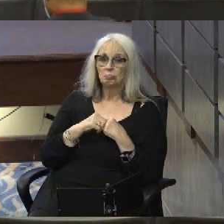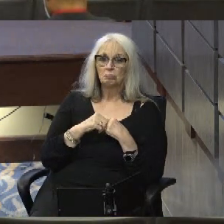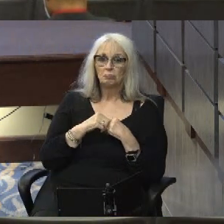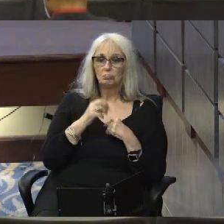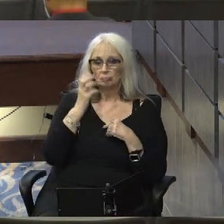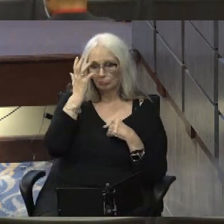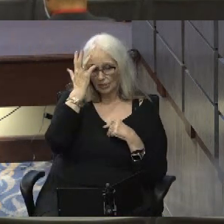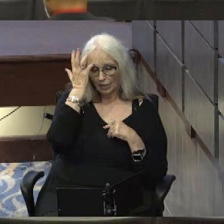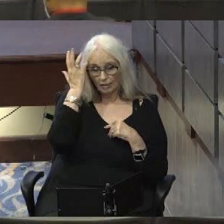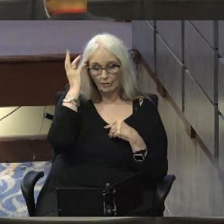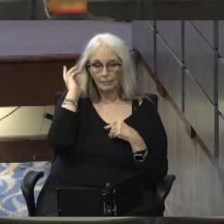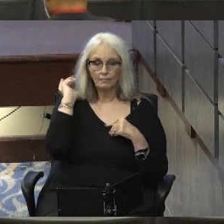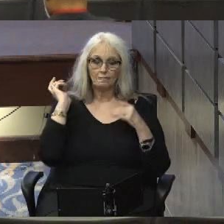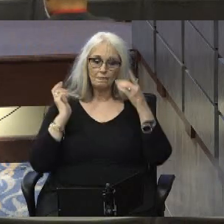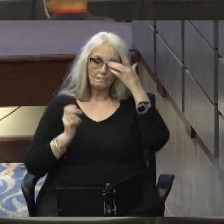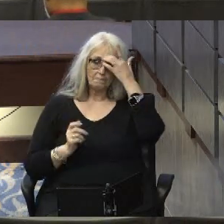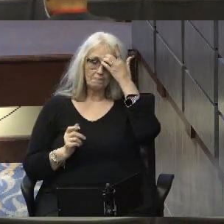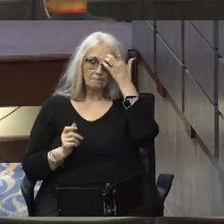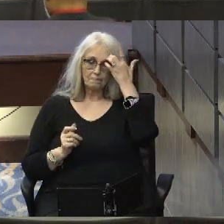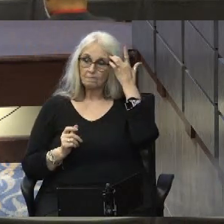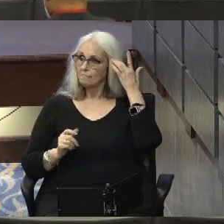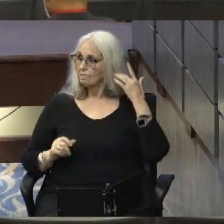It's awesome. Thank you guys so much.